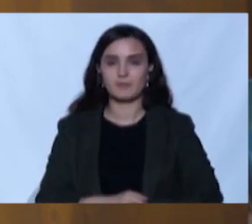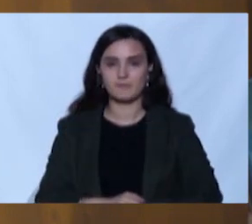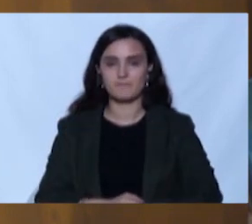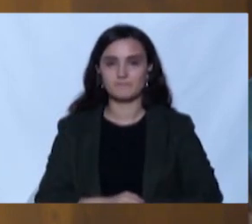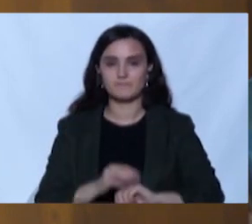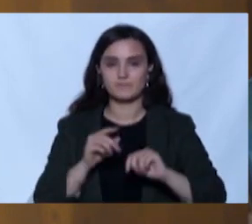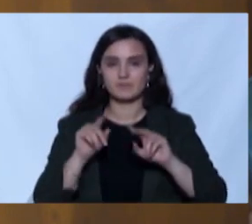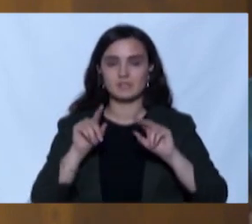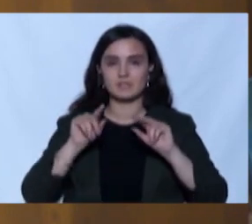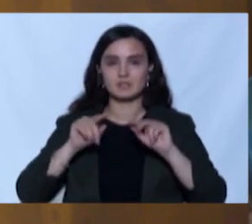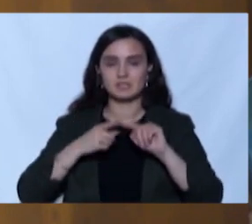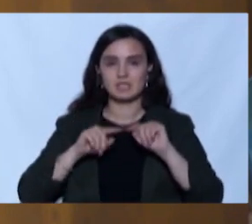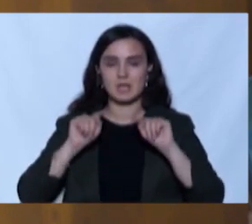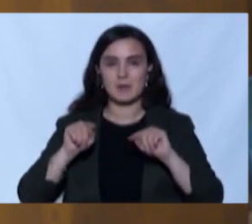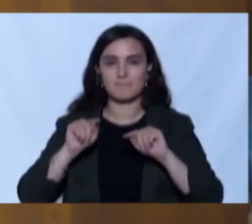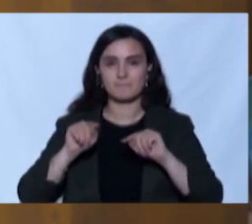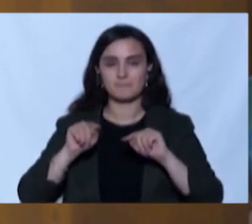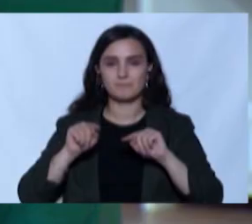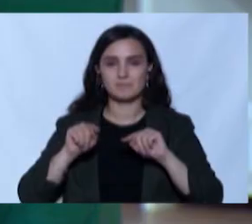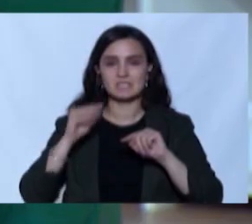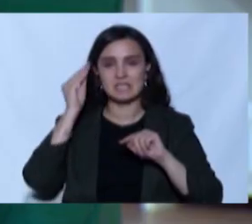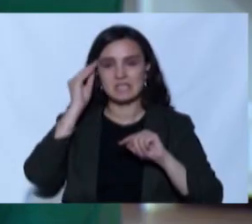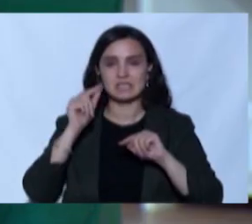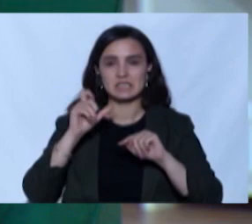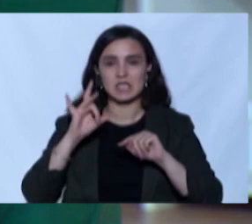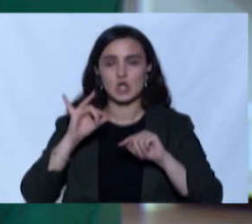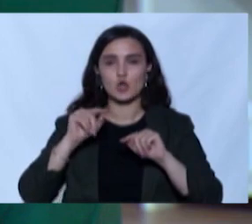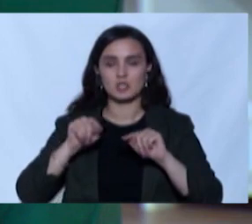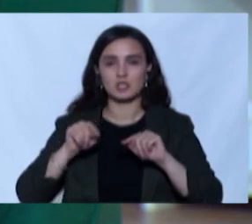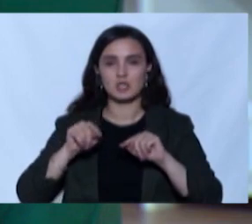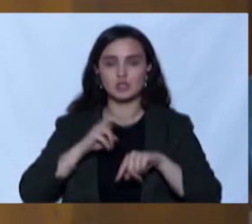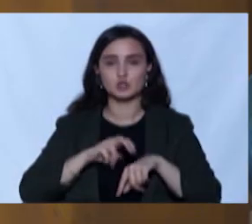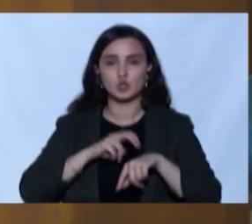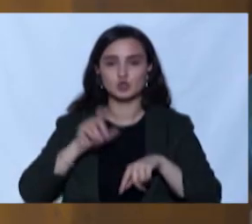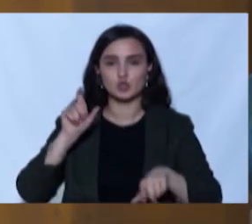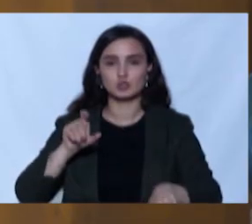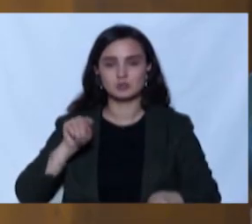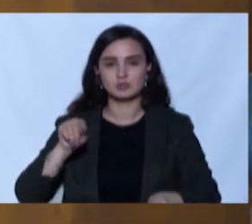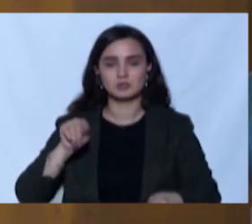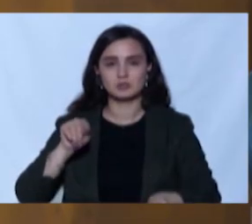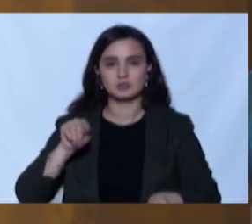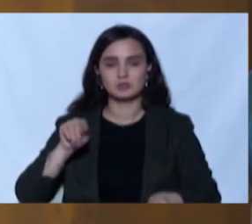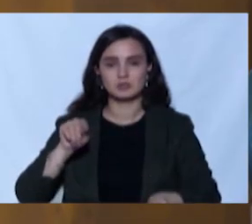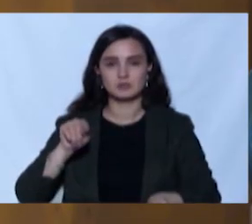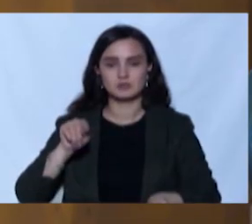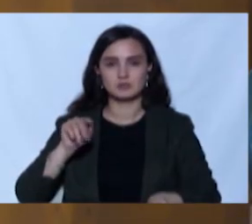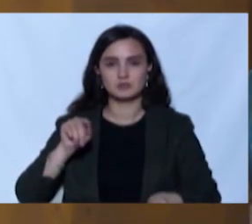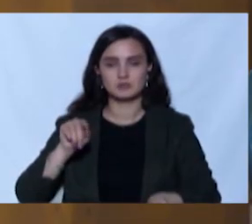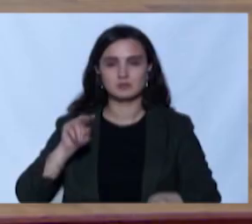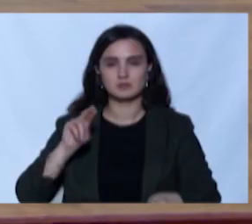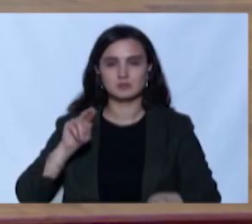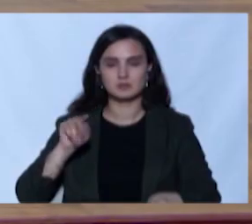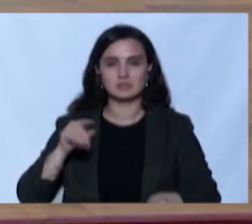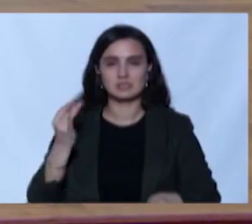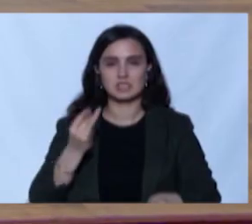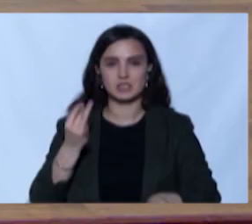the happy coincidence of this theory you've mentioned, leading to Jekyll and Dr. Jekyll and Mr. Hyde, is an